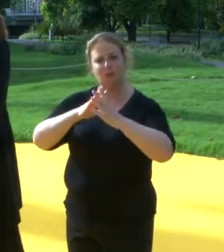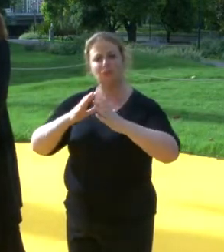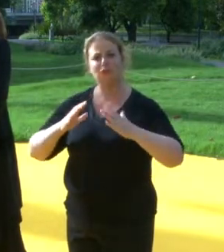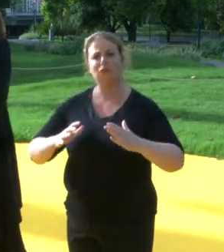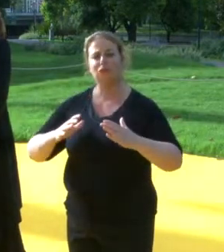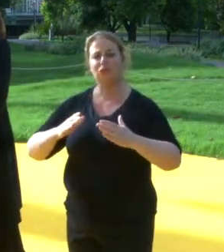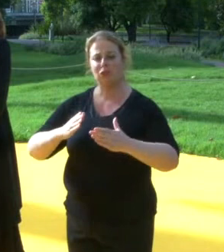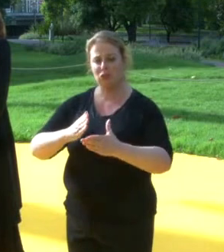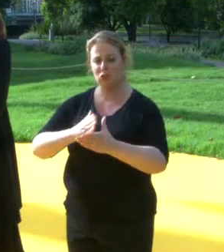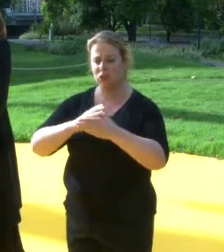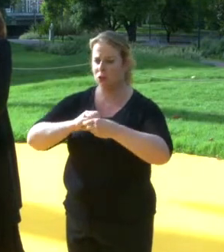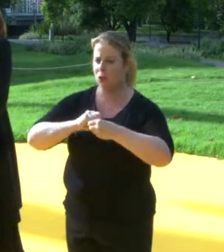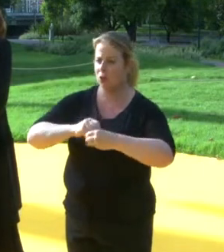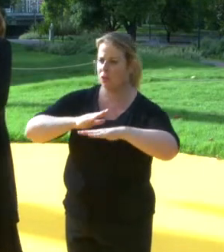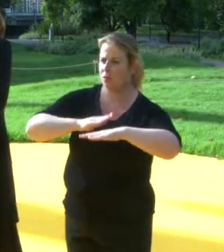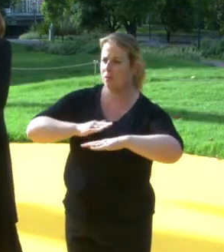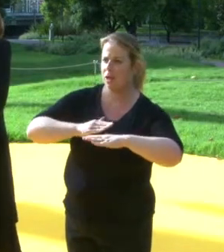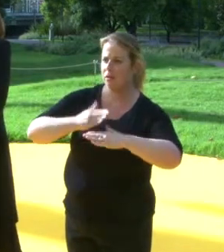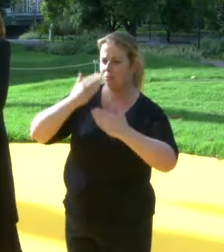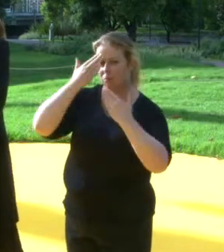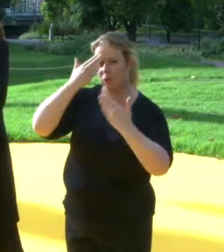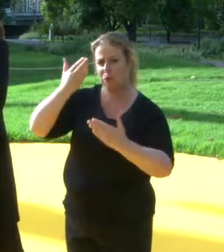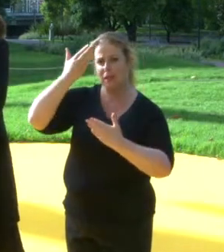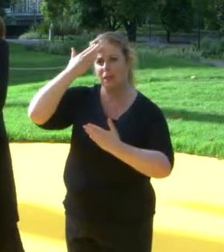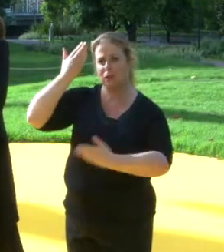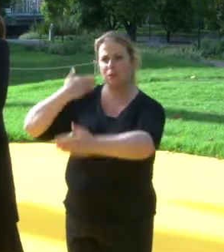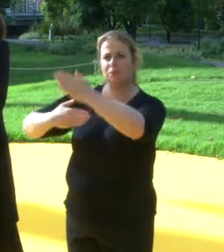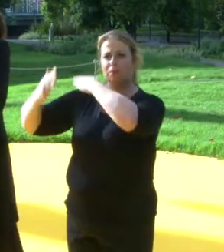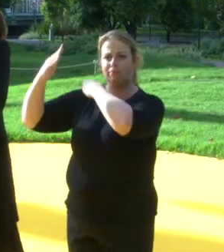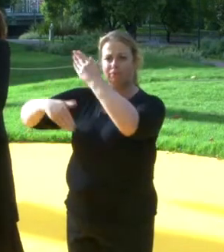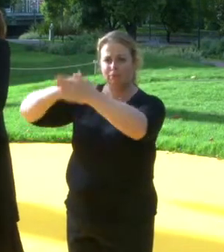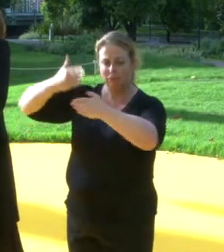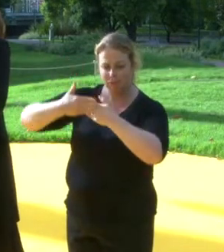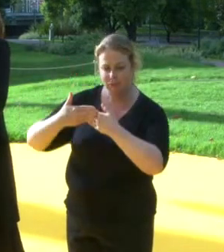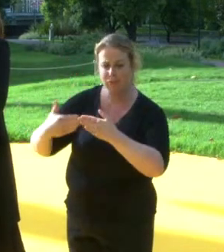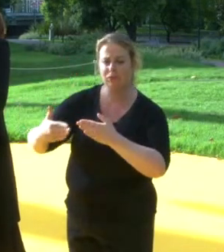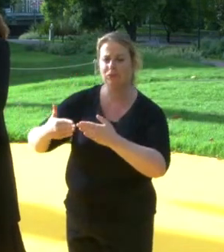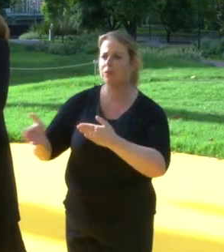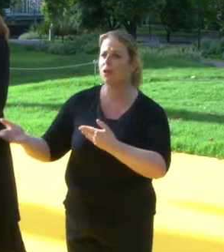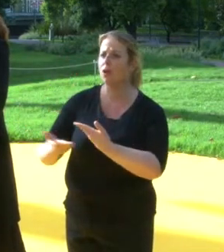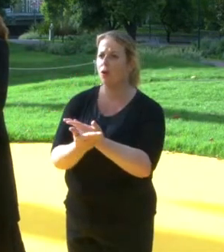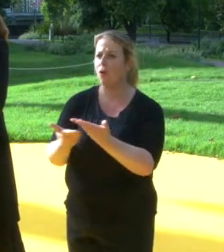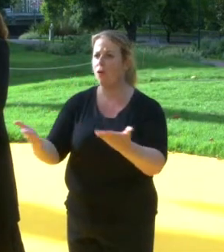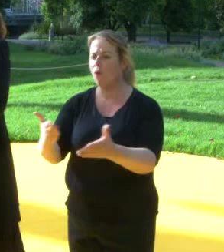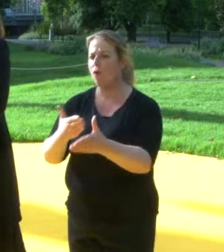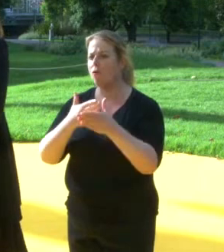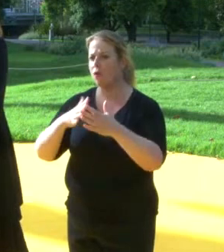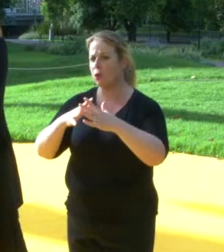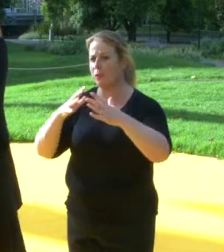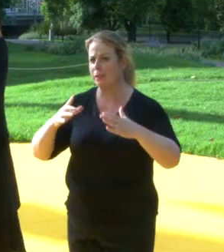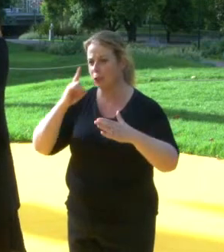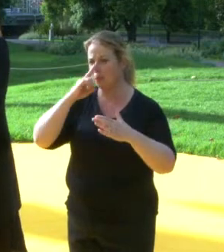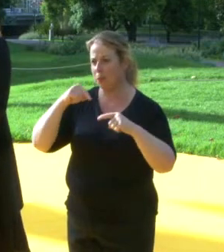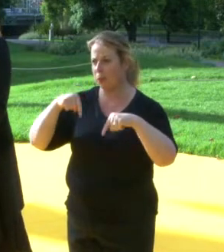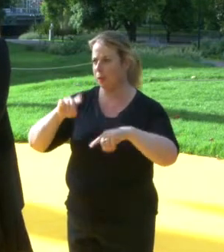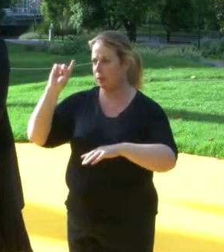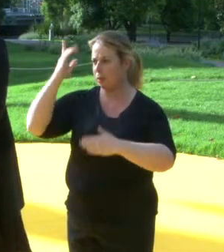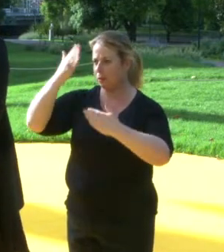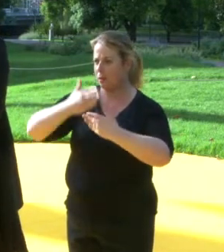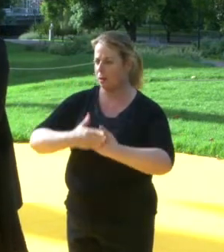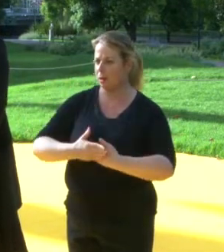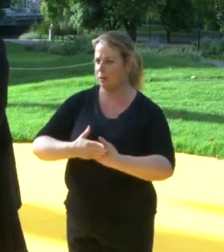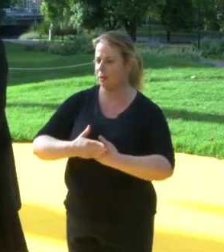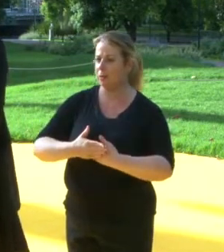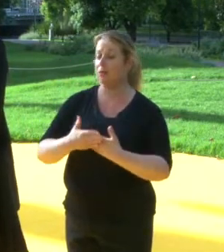on this land and pay my respects to elders past and present and to all First Nations peoples who are with us this evening. Well, tonight's